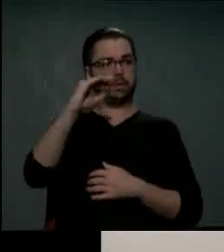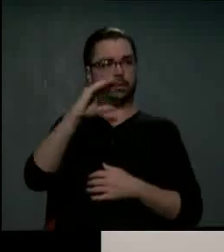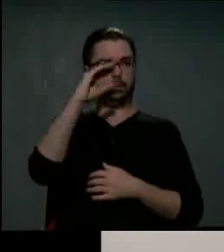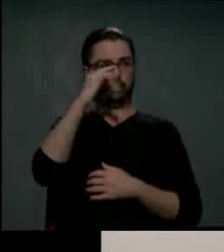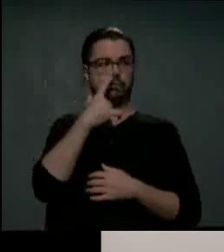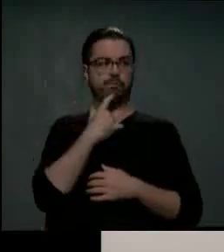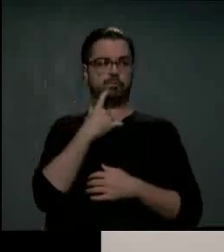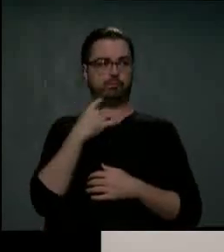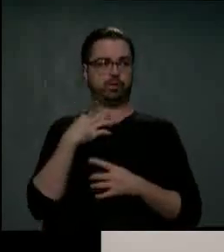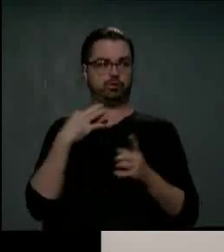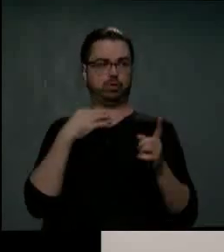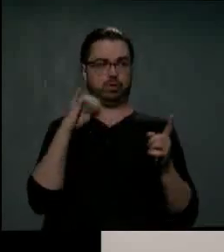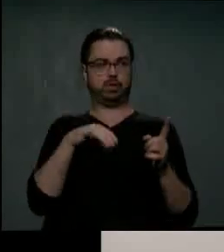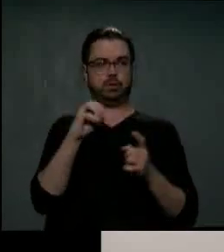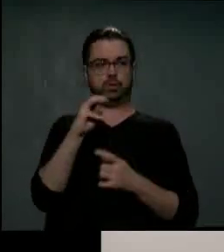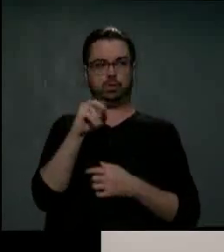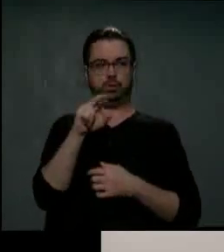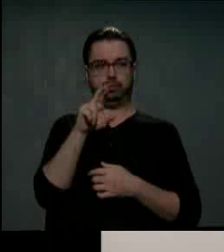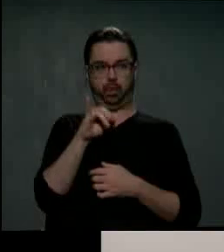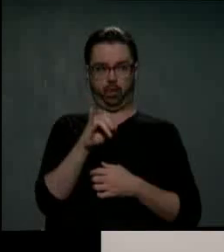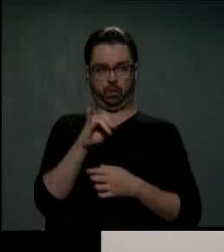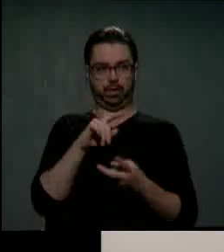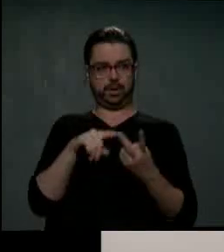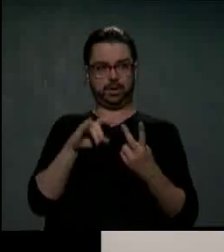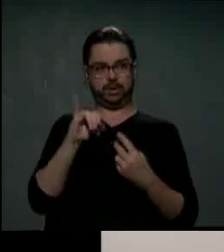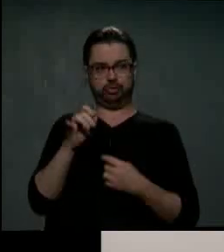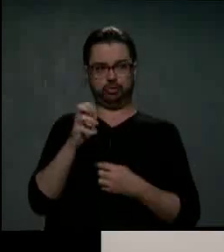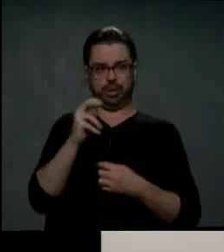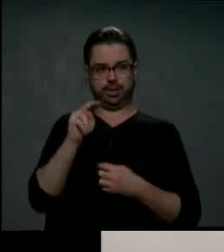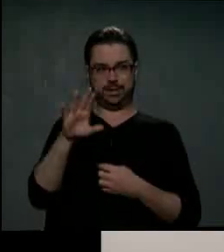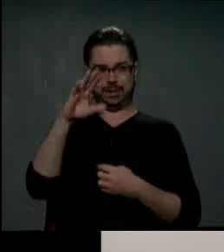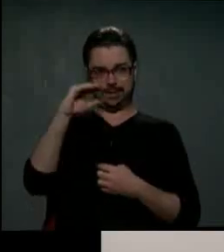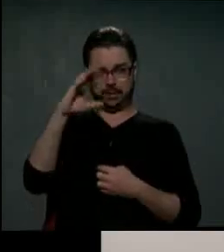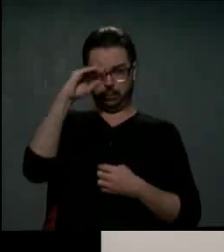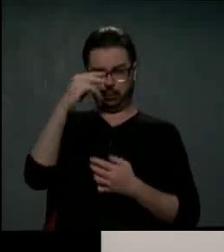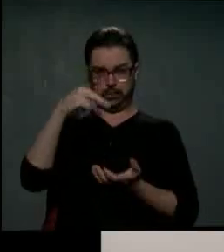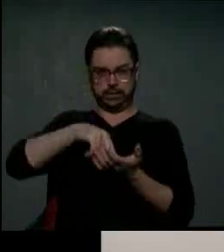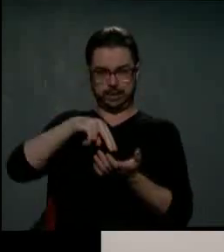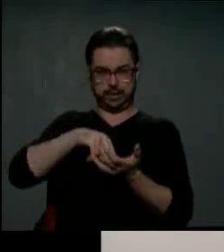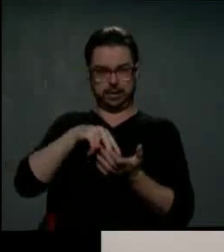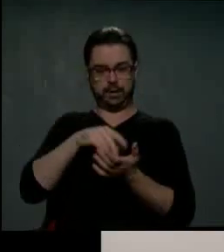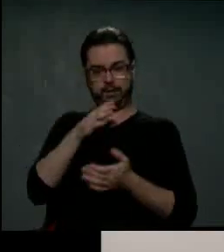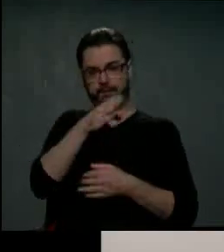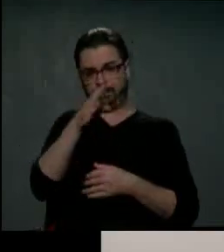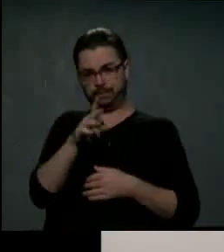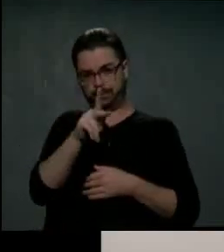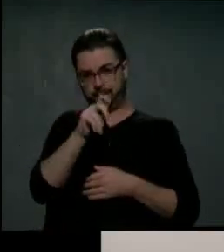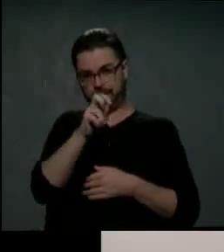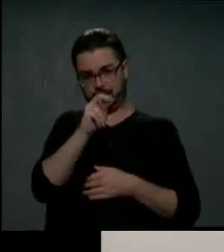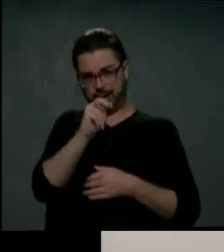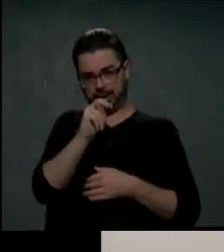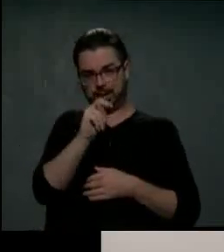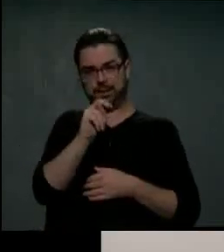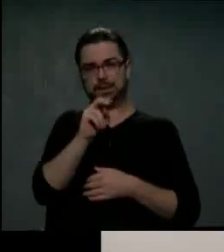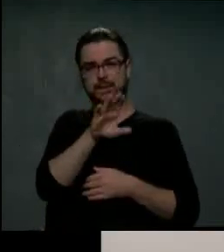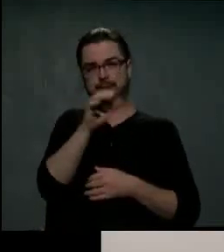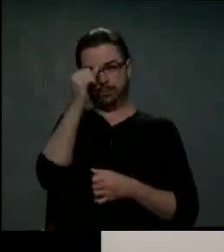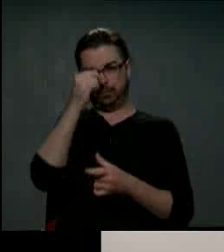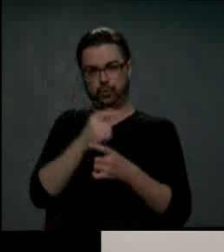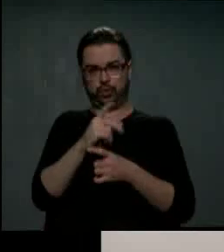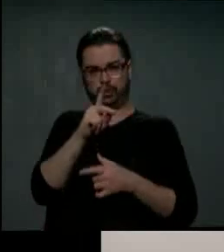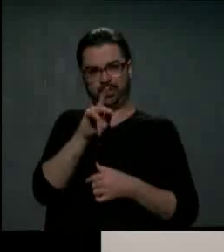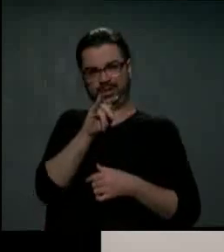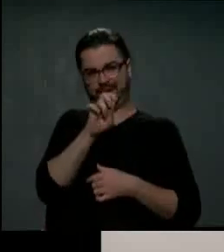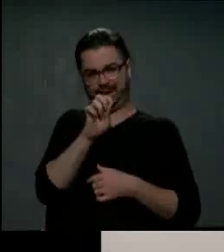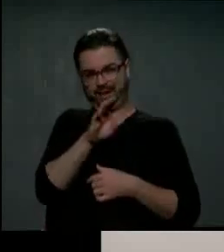shirt, that's Omari. That's Jackson's little boy standing up. Maribah, Max. That's Caden, whose brother is Kite, who's in the yellow shirt. The little boy